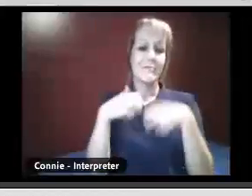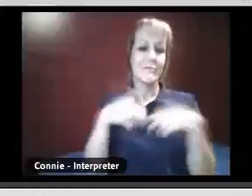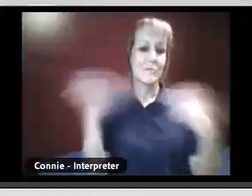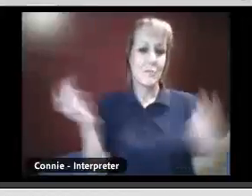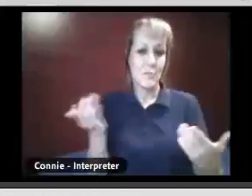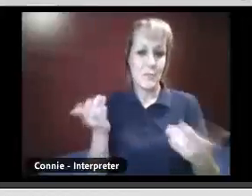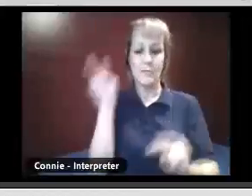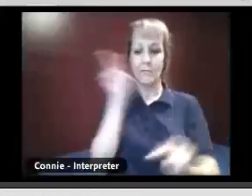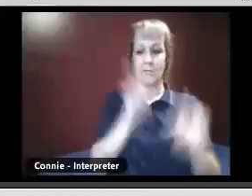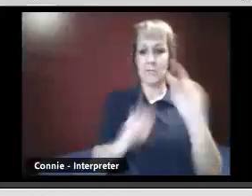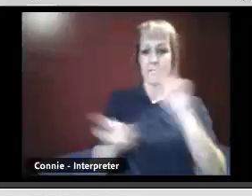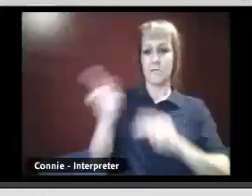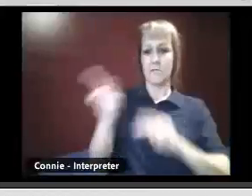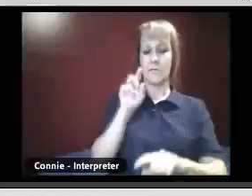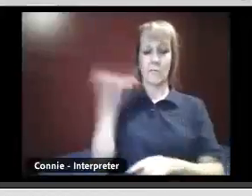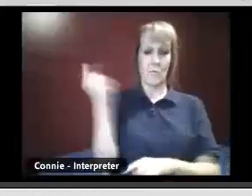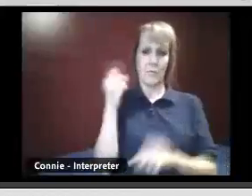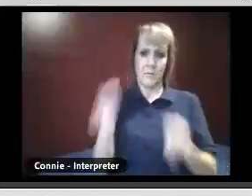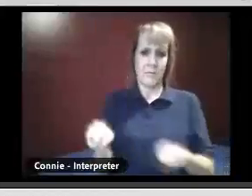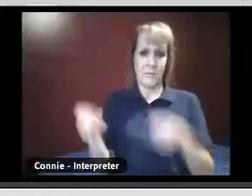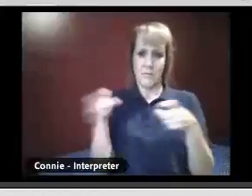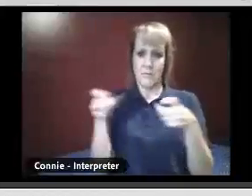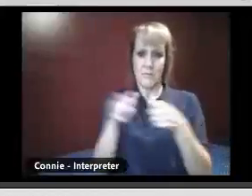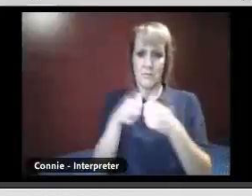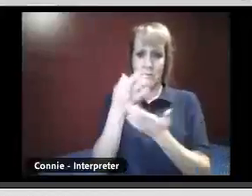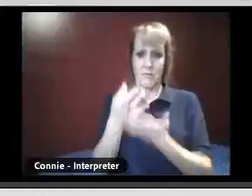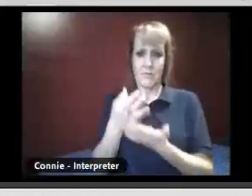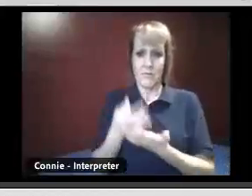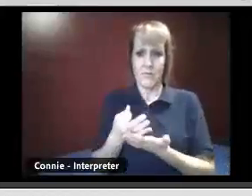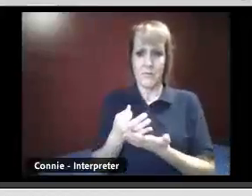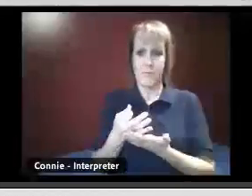observation. Remember, you can only deal with fact. So if